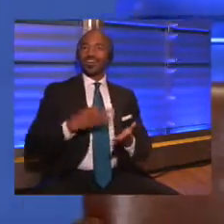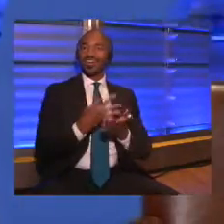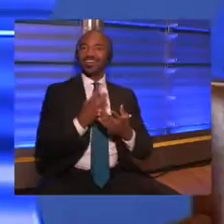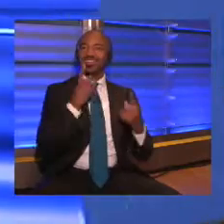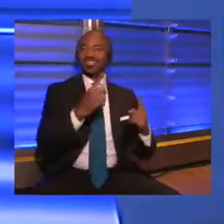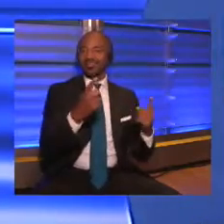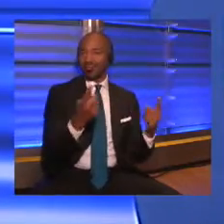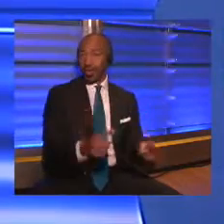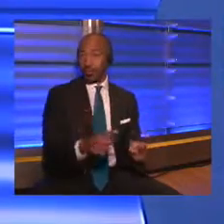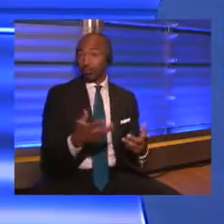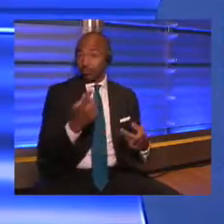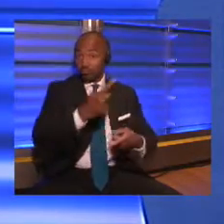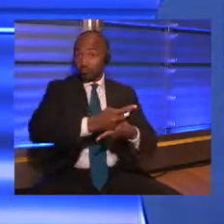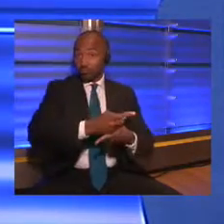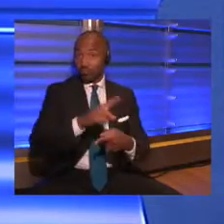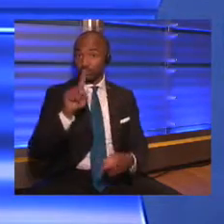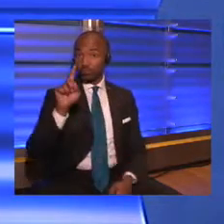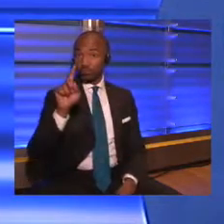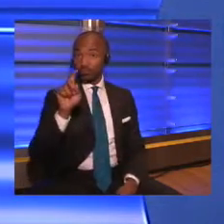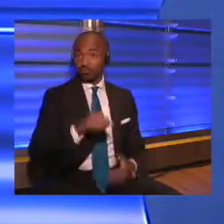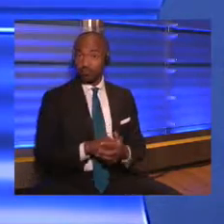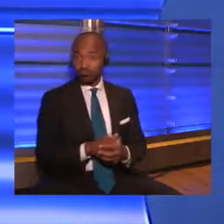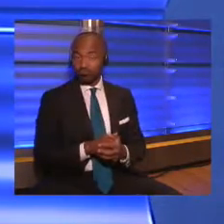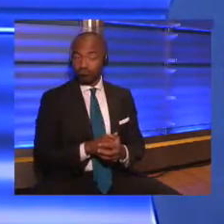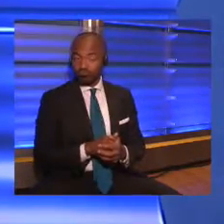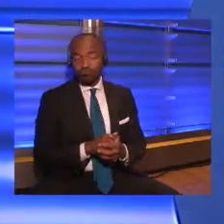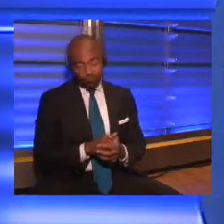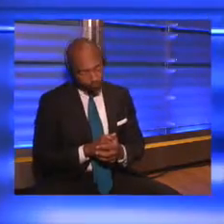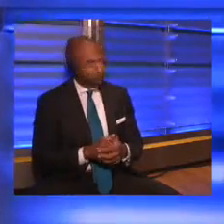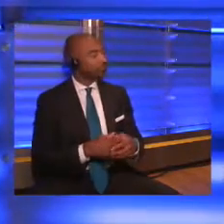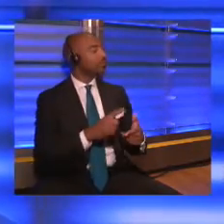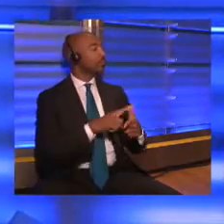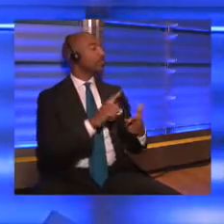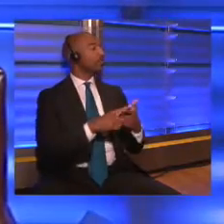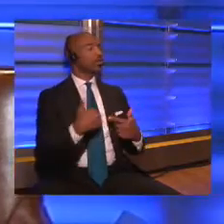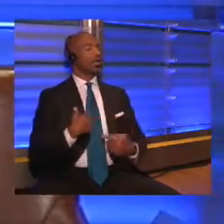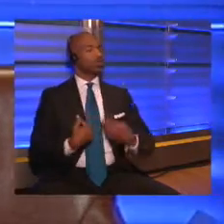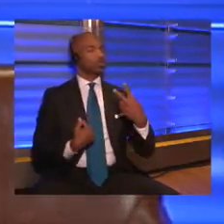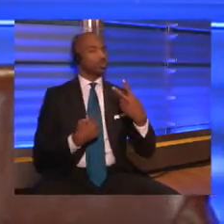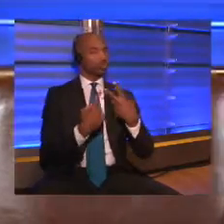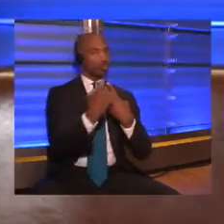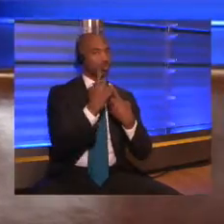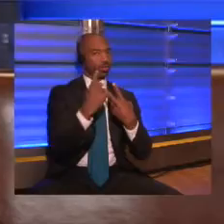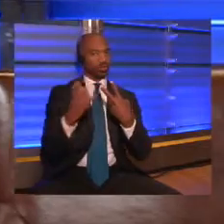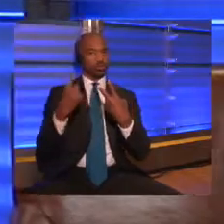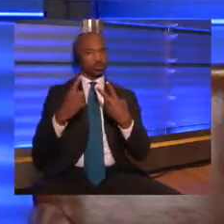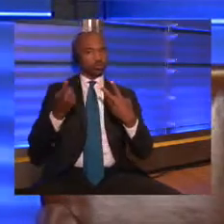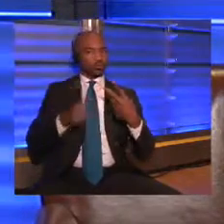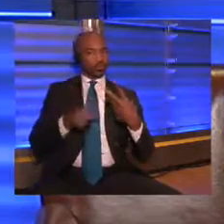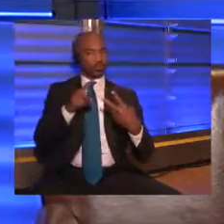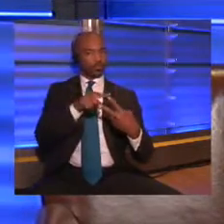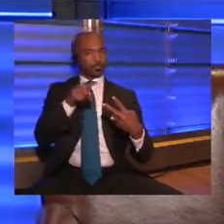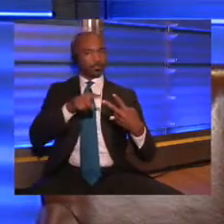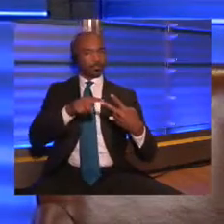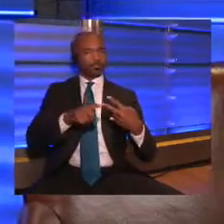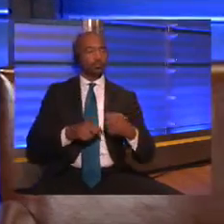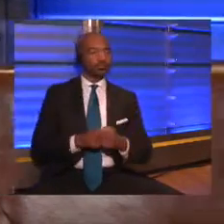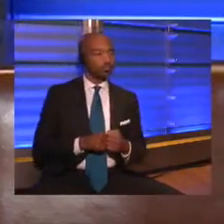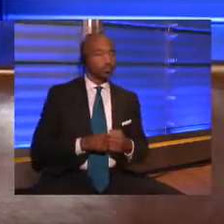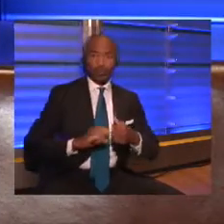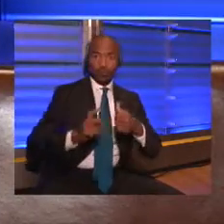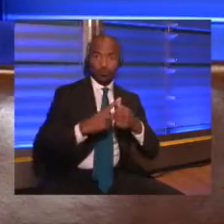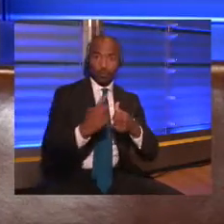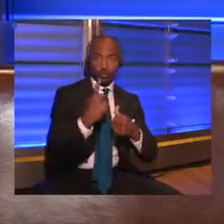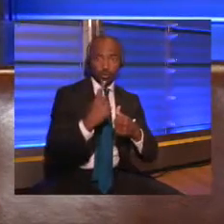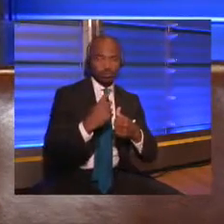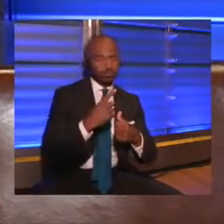your footstep, right? And you're really faced with two questions. It's, are you going to